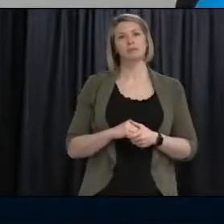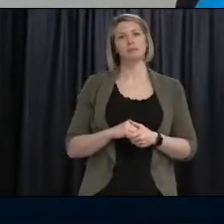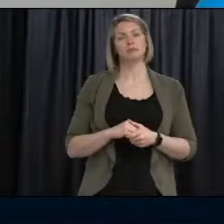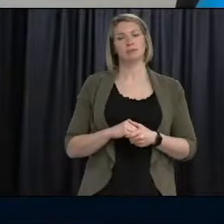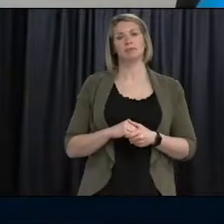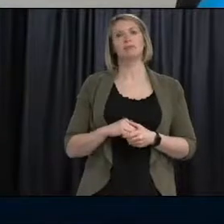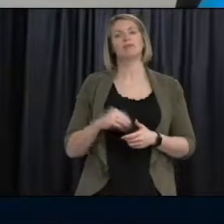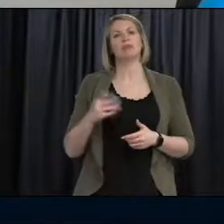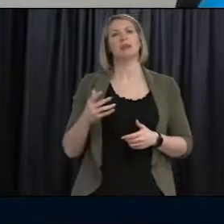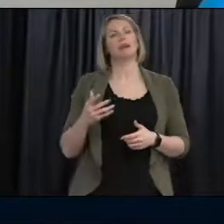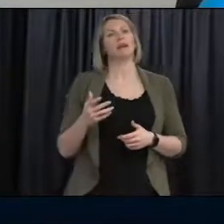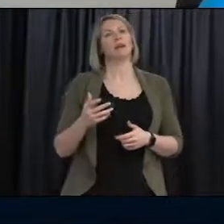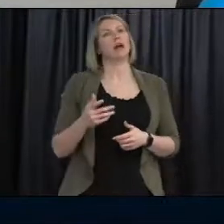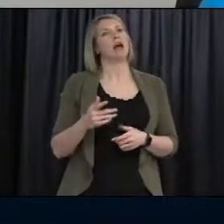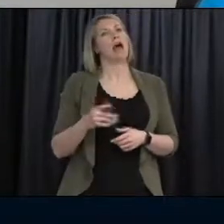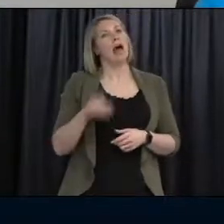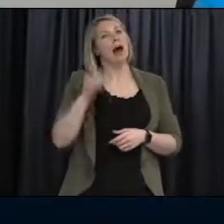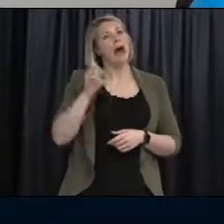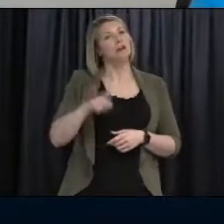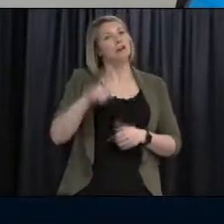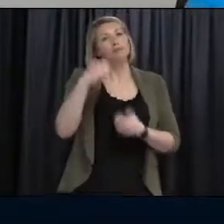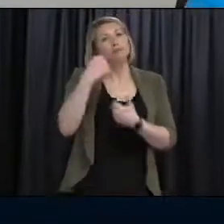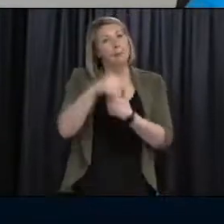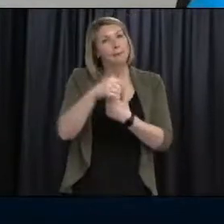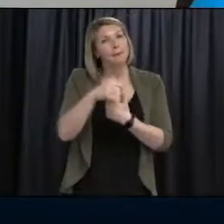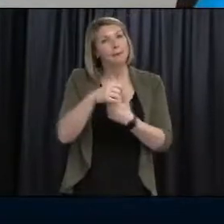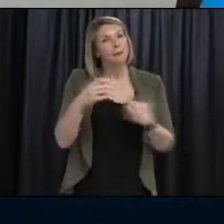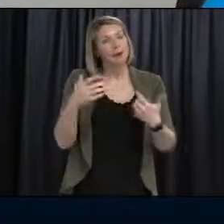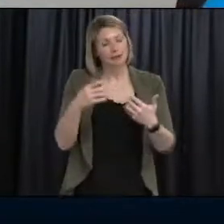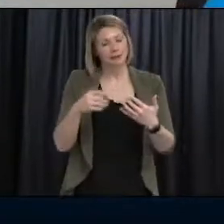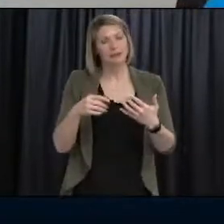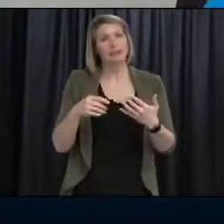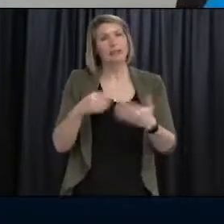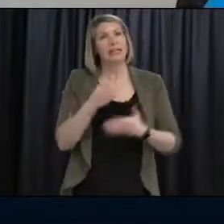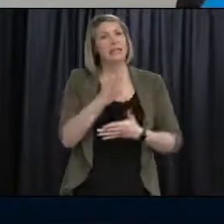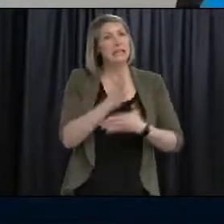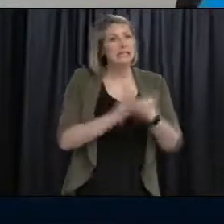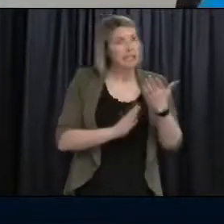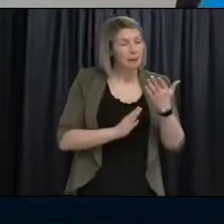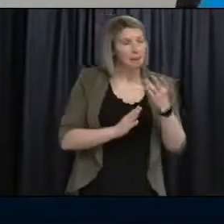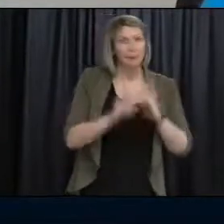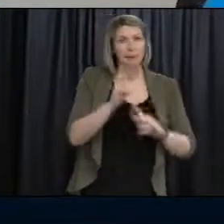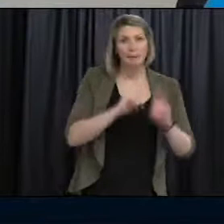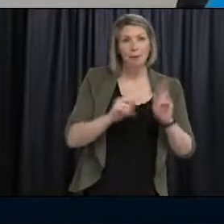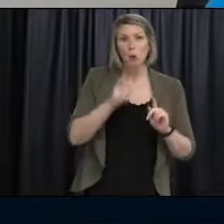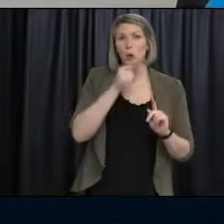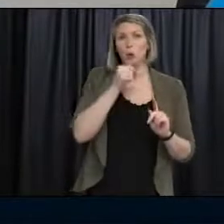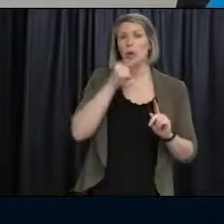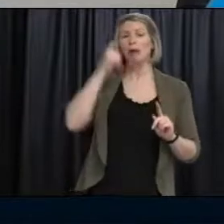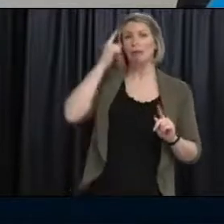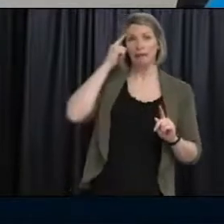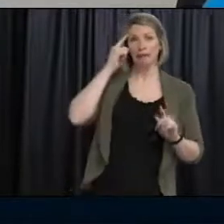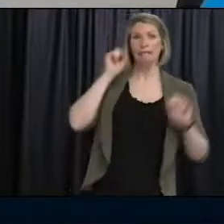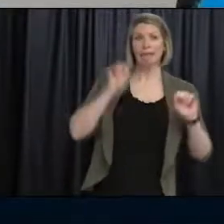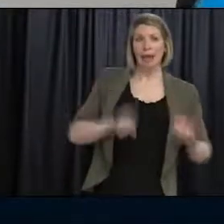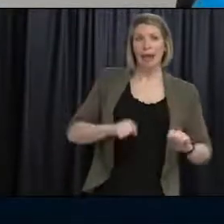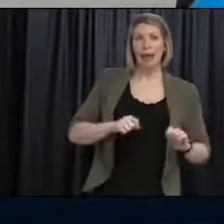out of the equation, some people who would be eligible